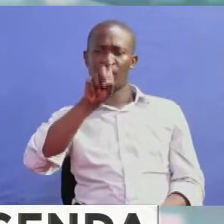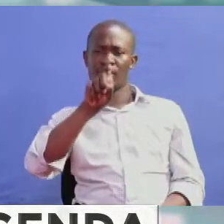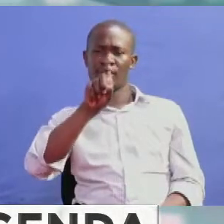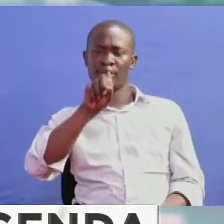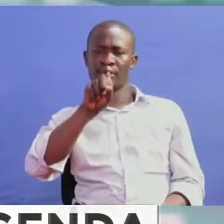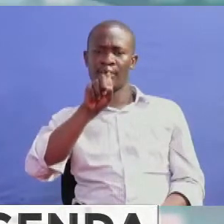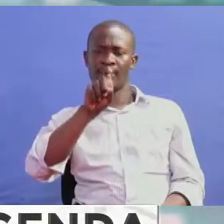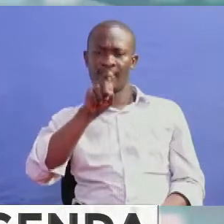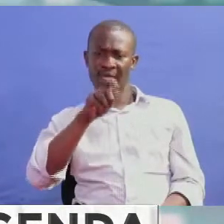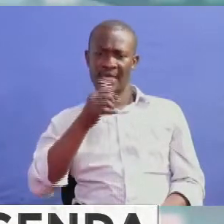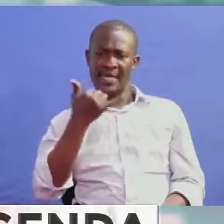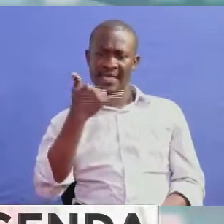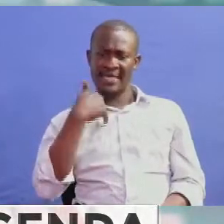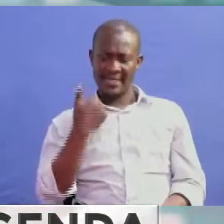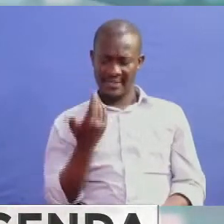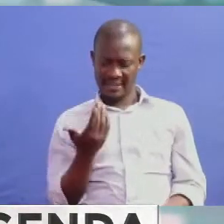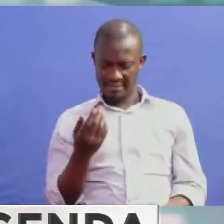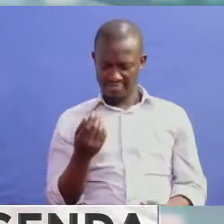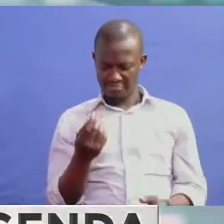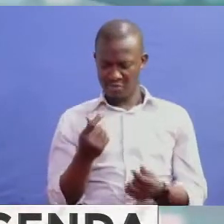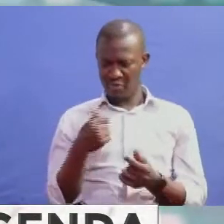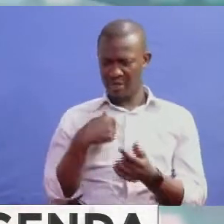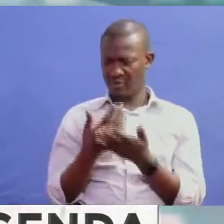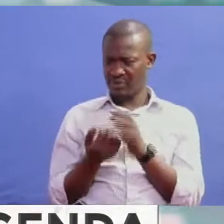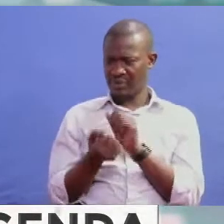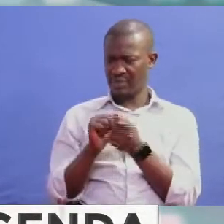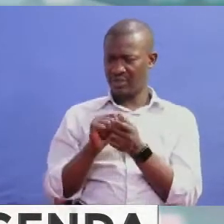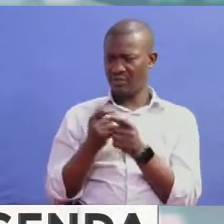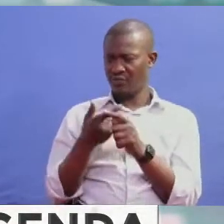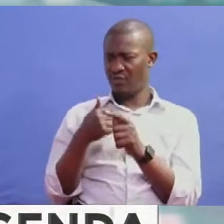exchange. Yesterday's currency exchange is different from